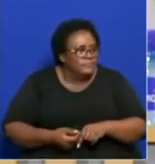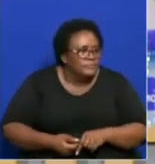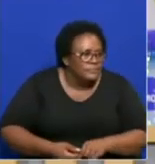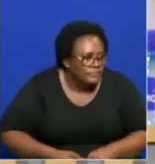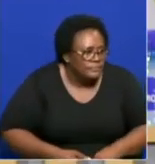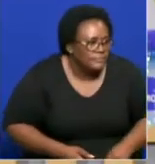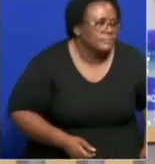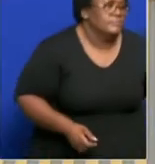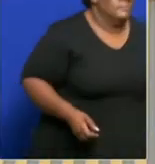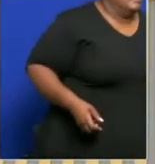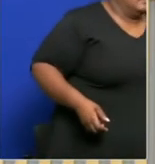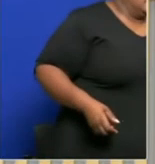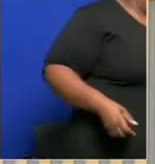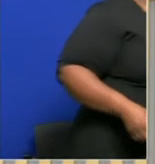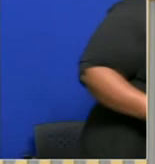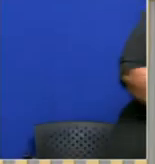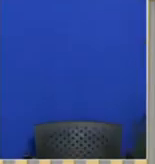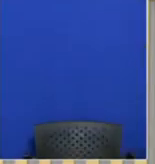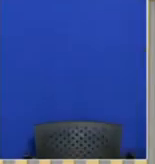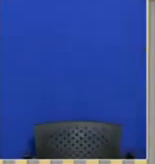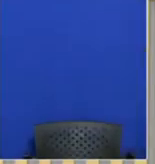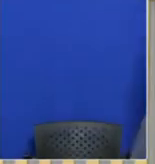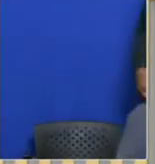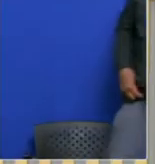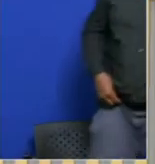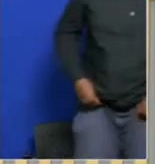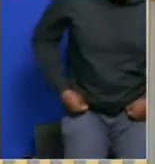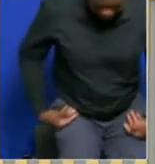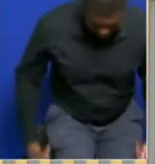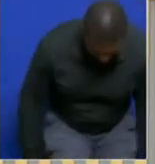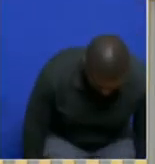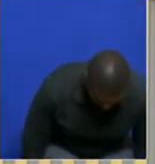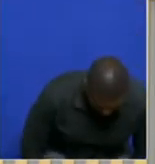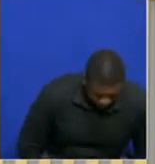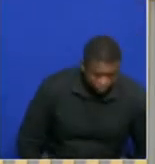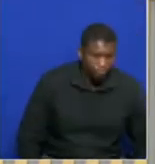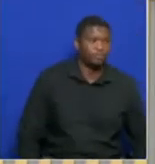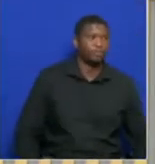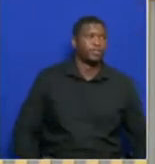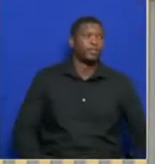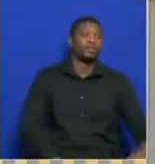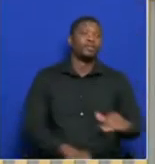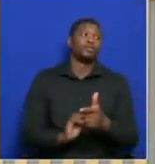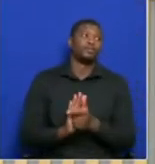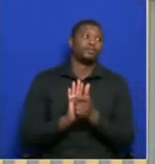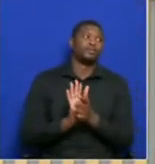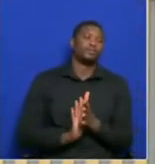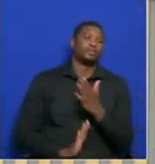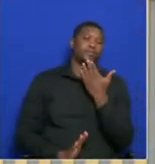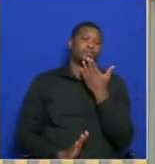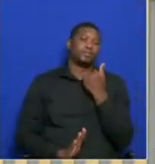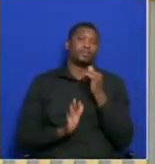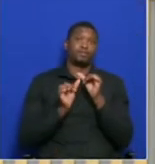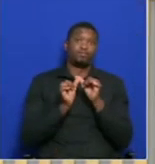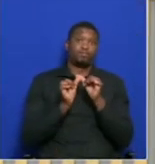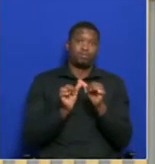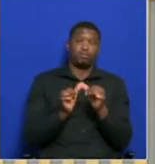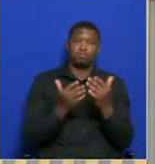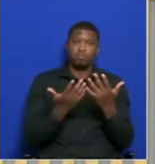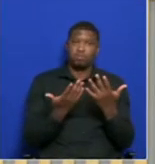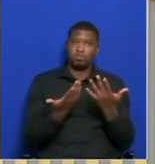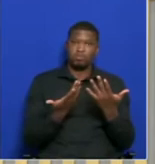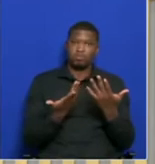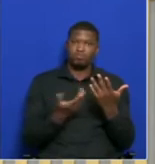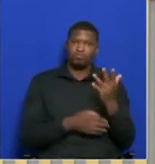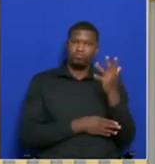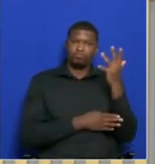perhaps let's just do the statement all the way to the end and do the probing afterwards.